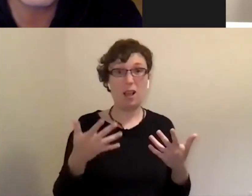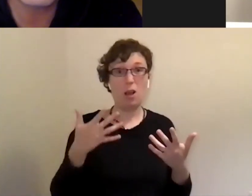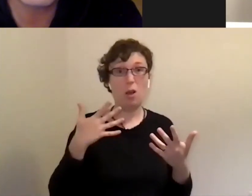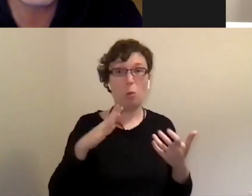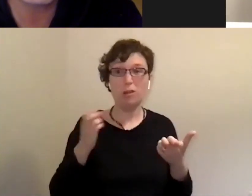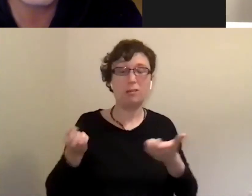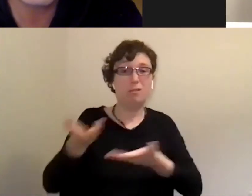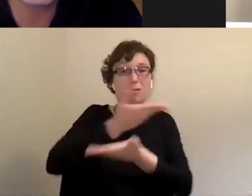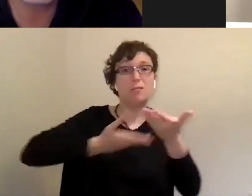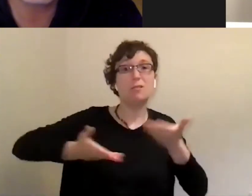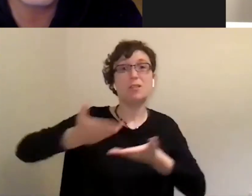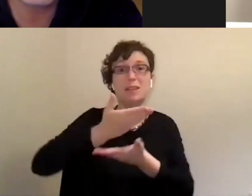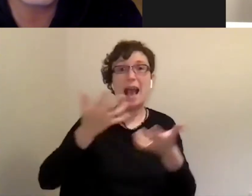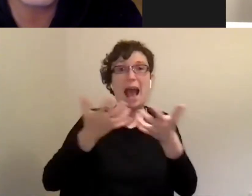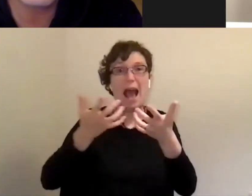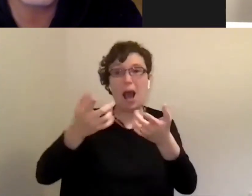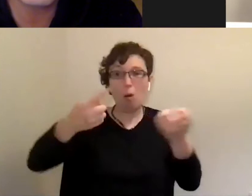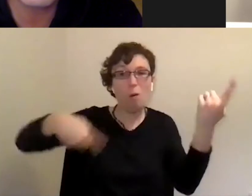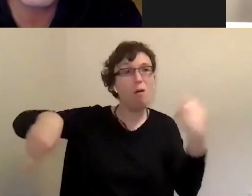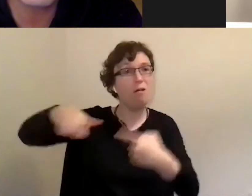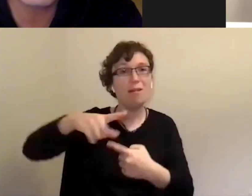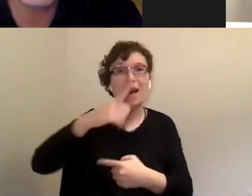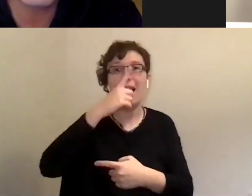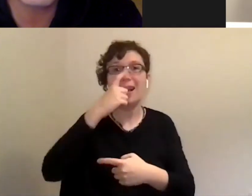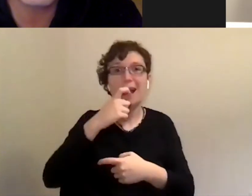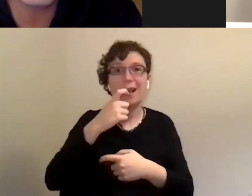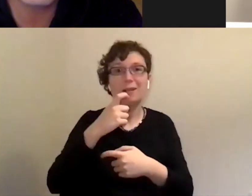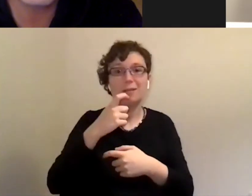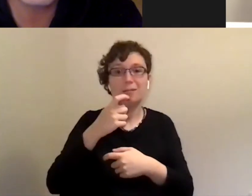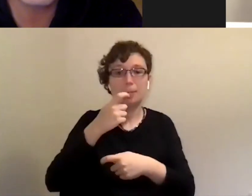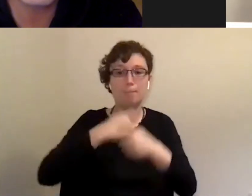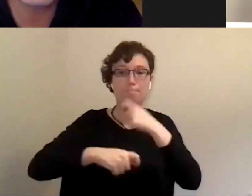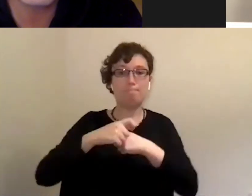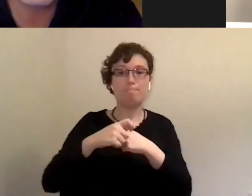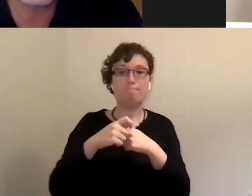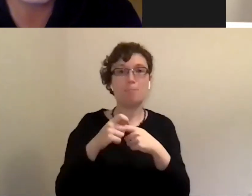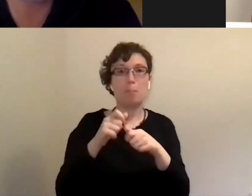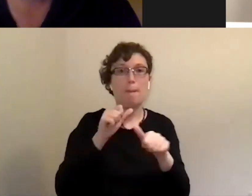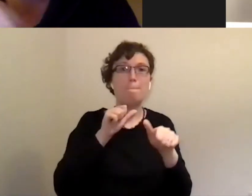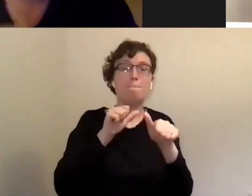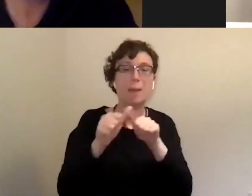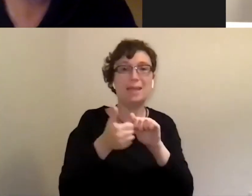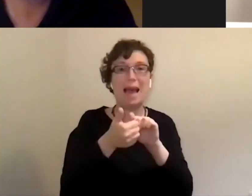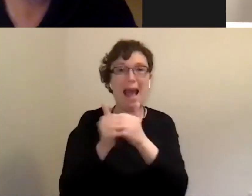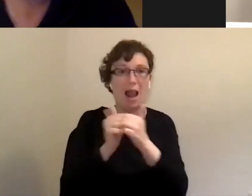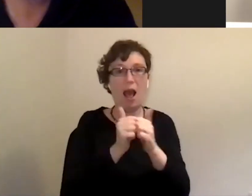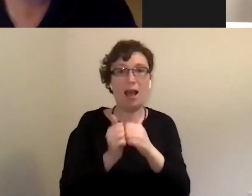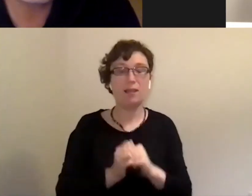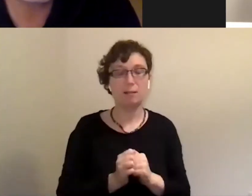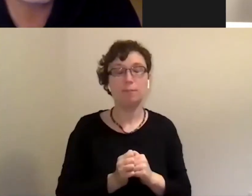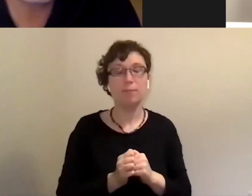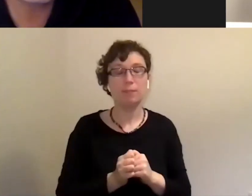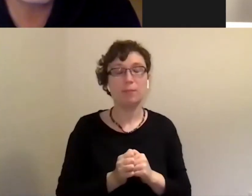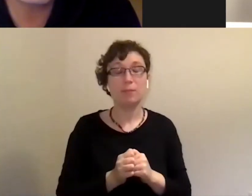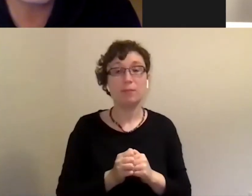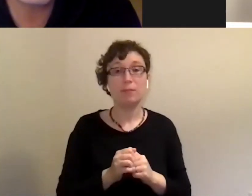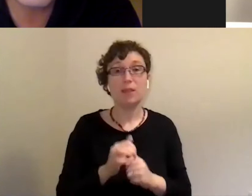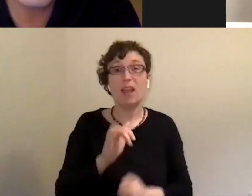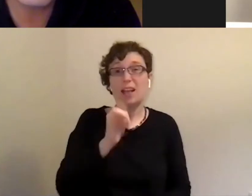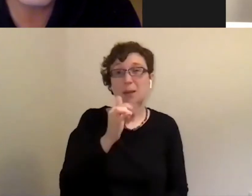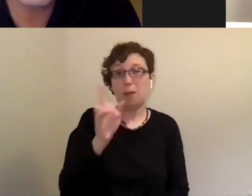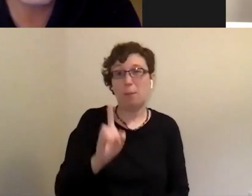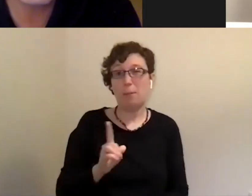better ally themselves, because some people aren't purposely not good allies, they just haven't understood what it